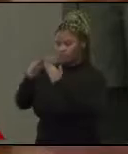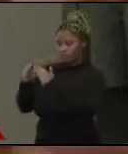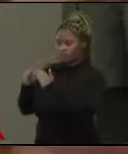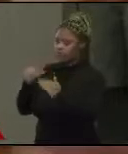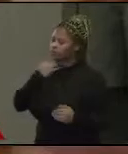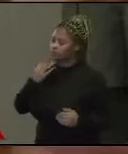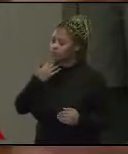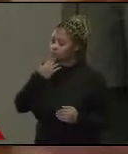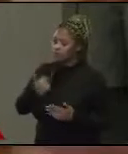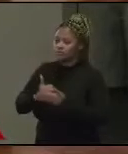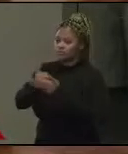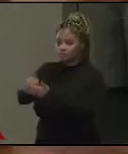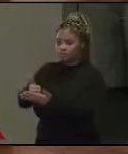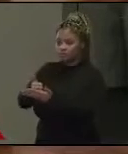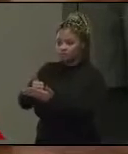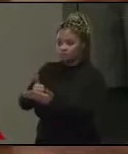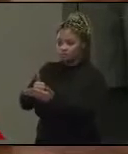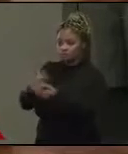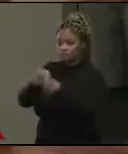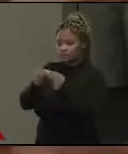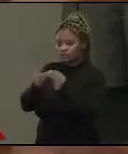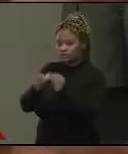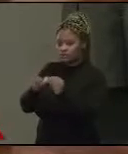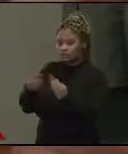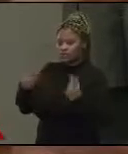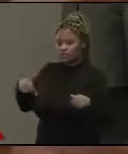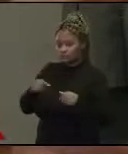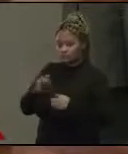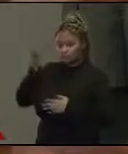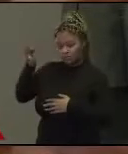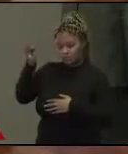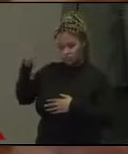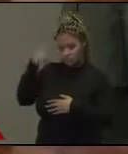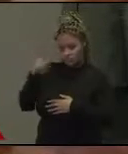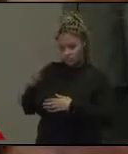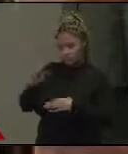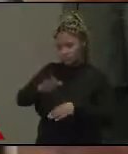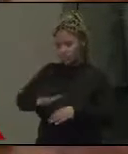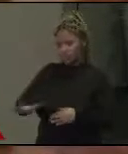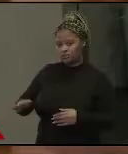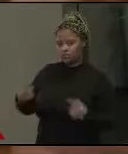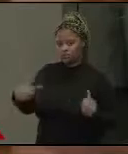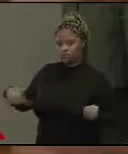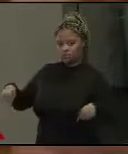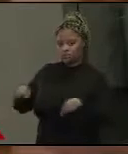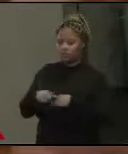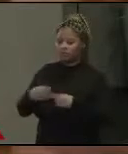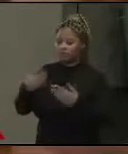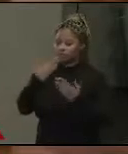Cape we want. That will be the future for our children. Thank you very much.